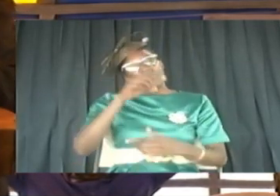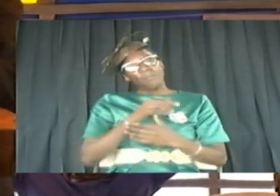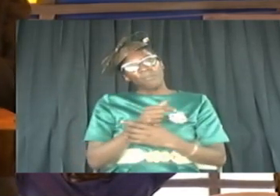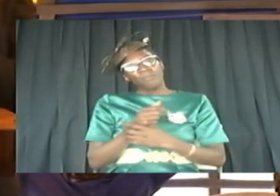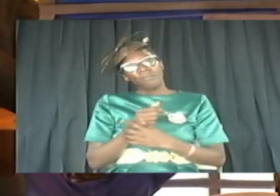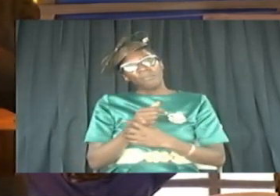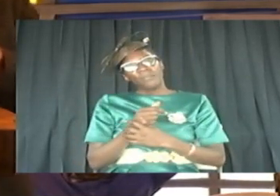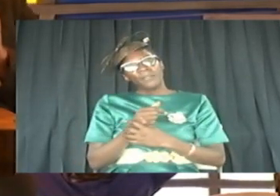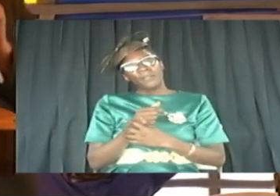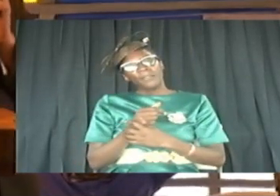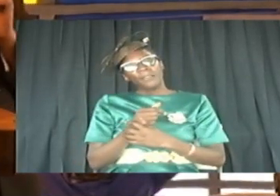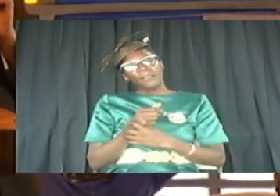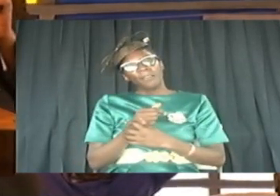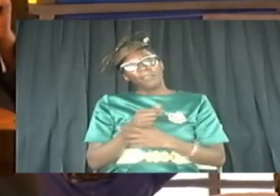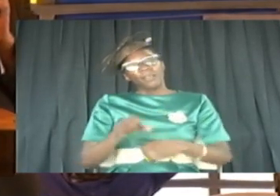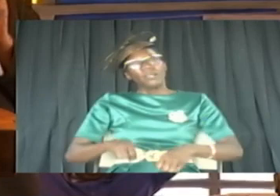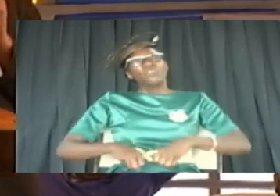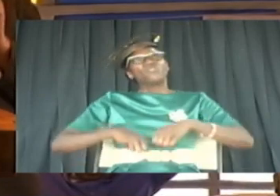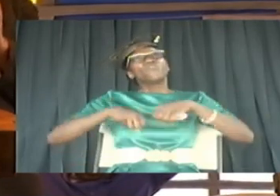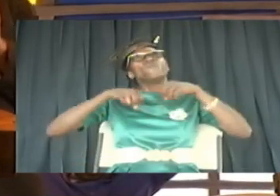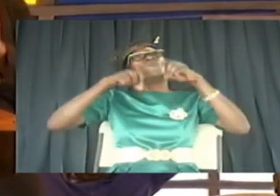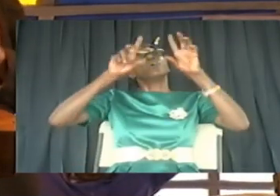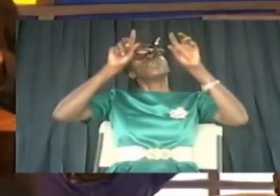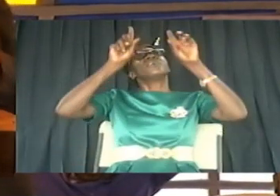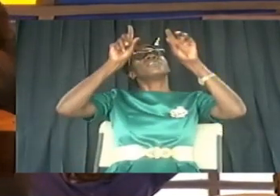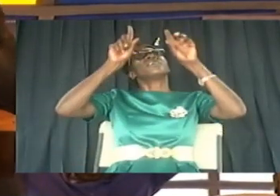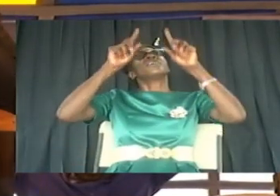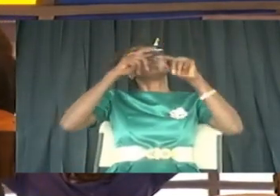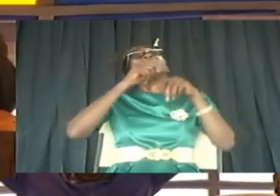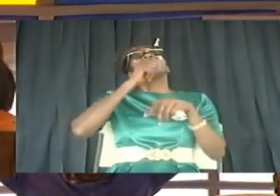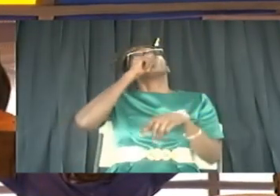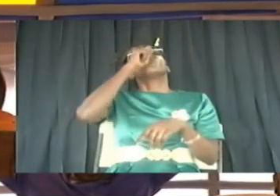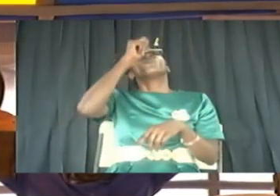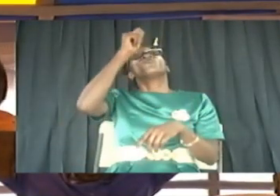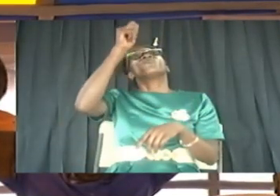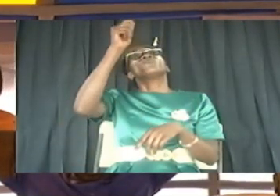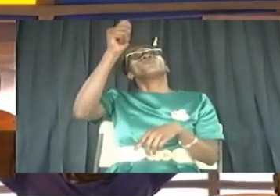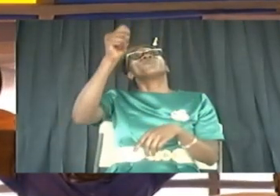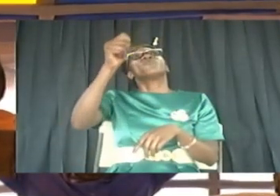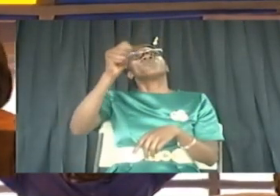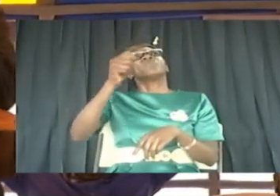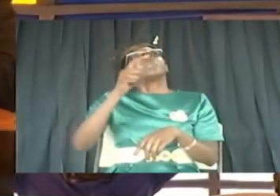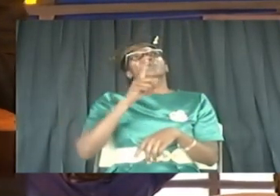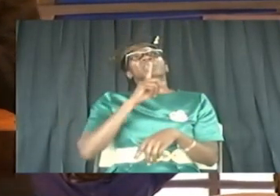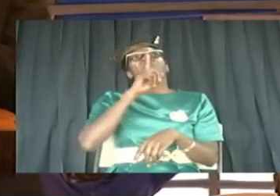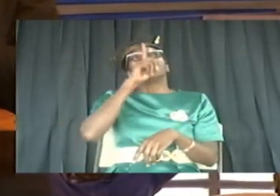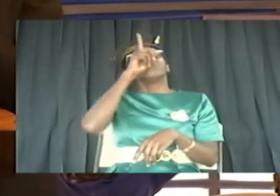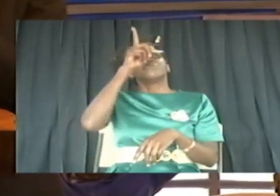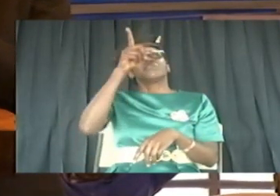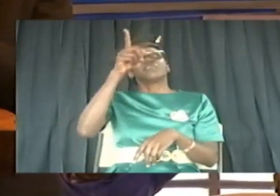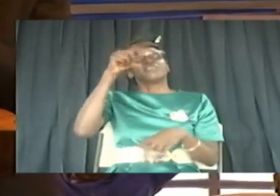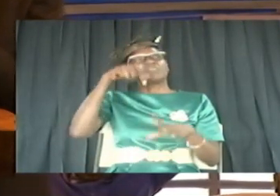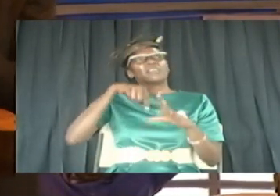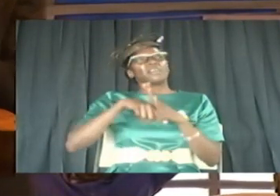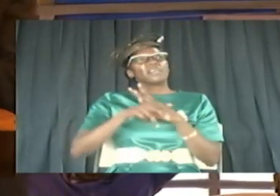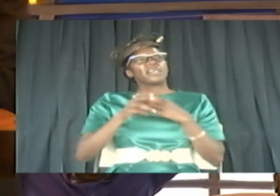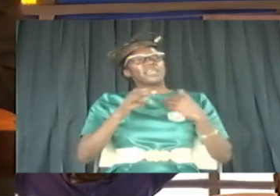Be truthful and sincere in the